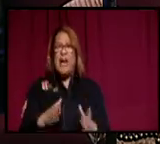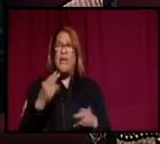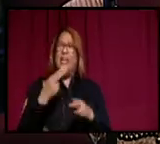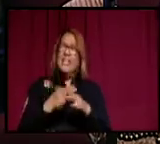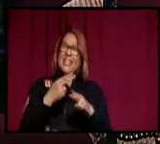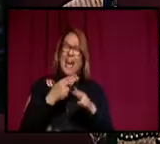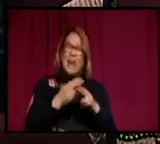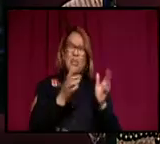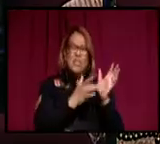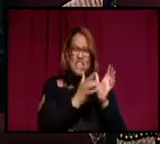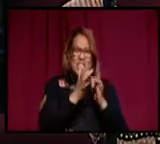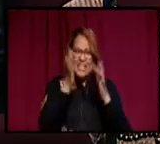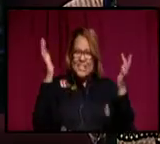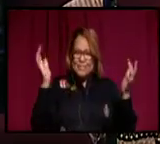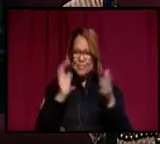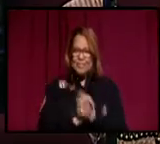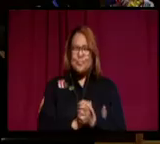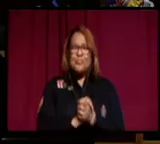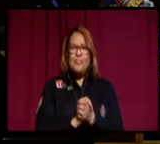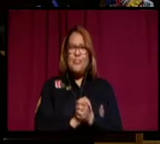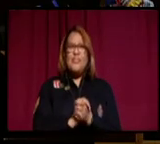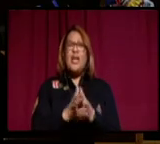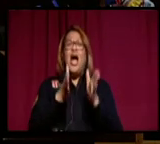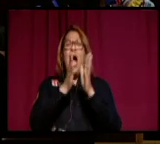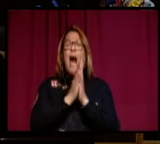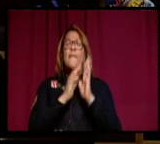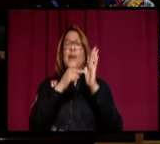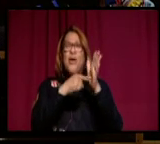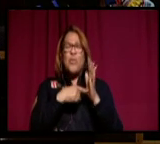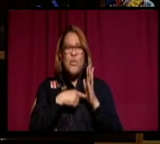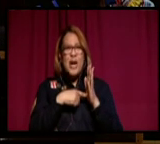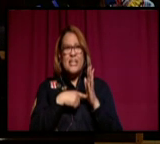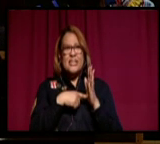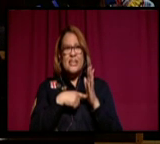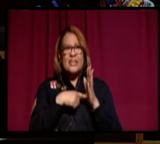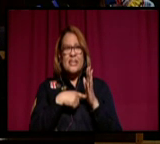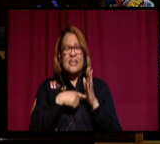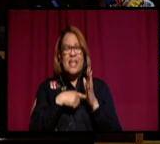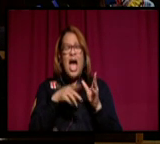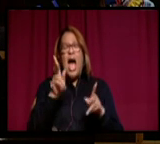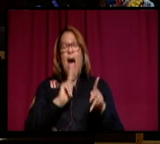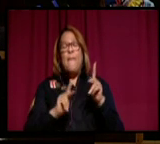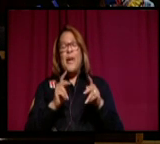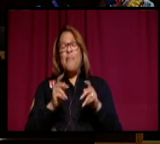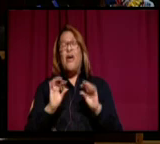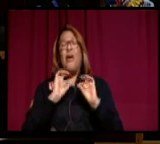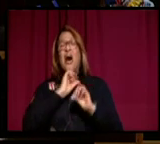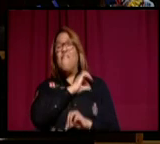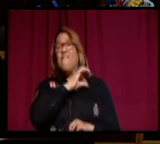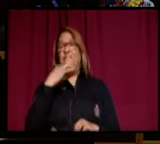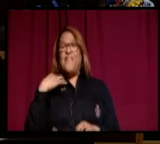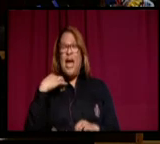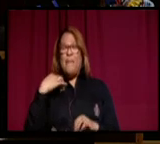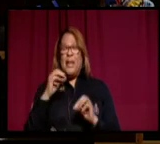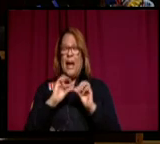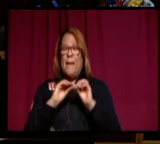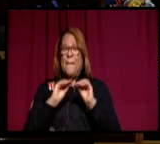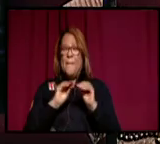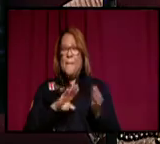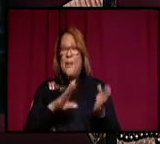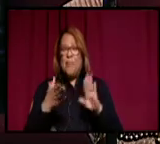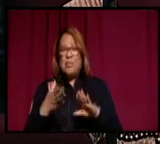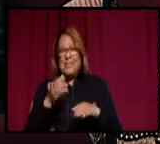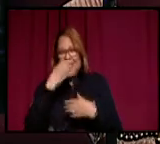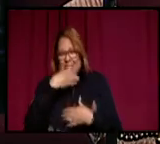Christ. And we also, Pastor, have a prayer request that we would pray for those that who have lost loved ones that are going through the grieving